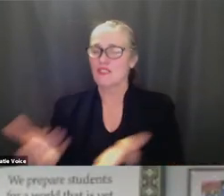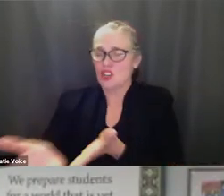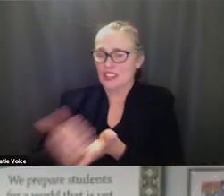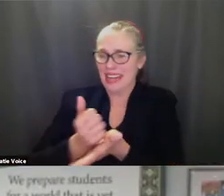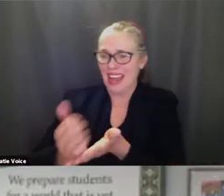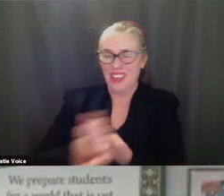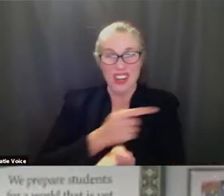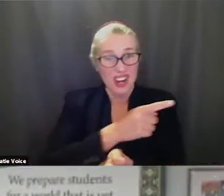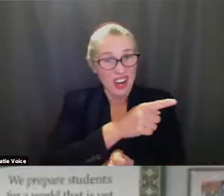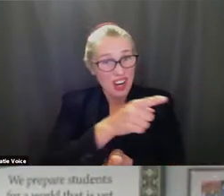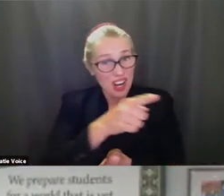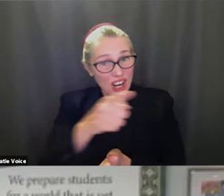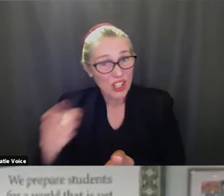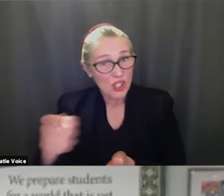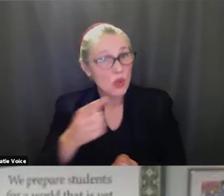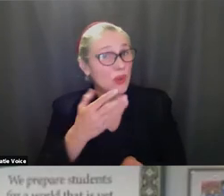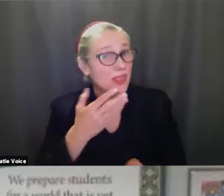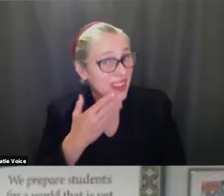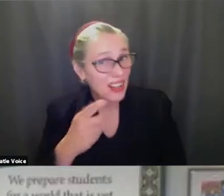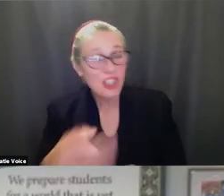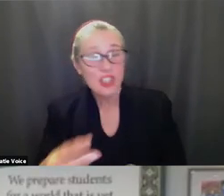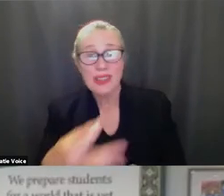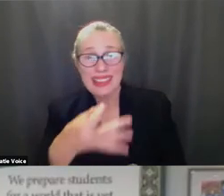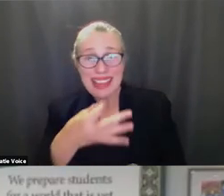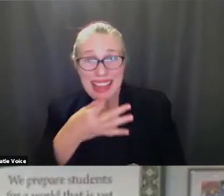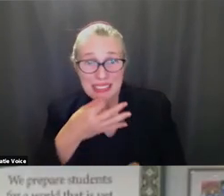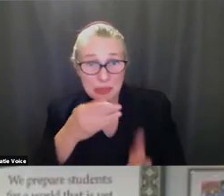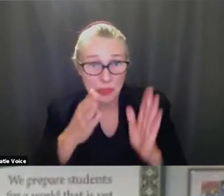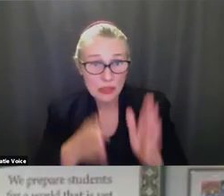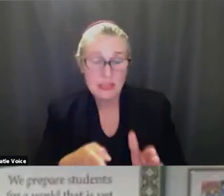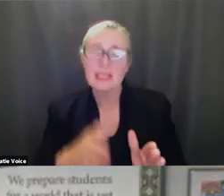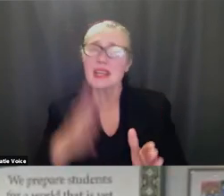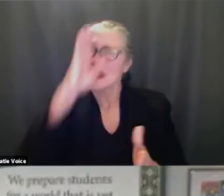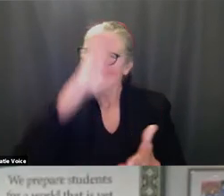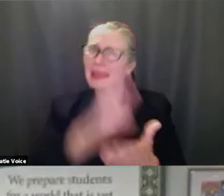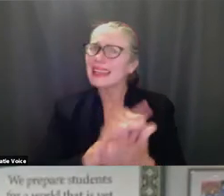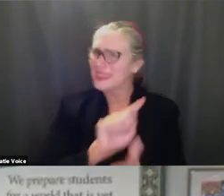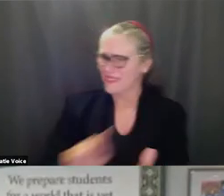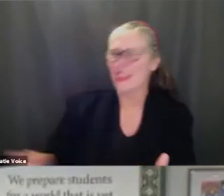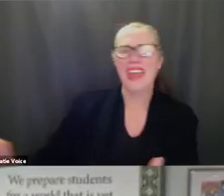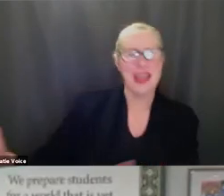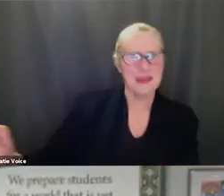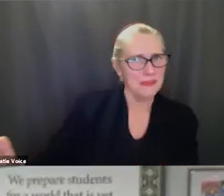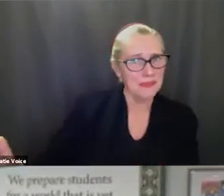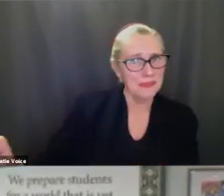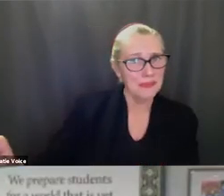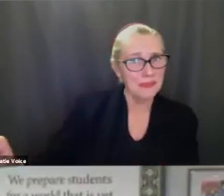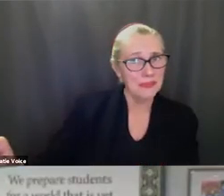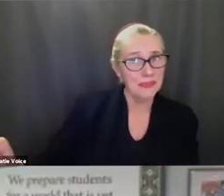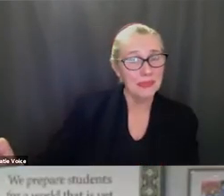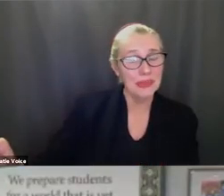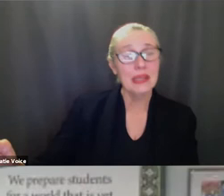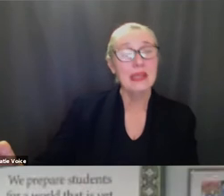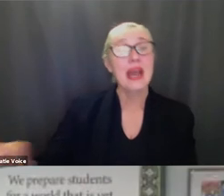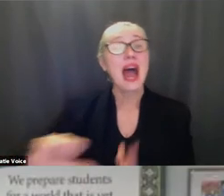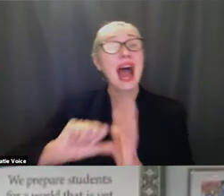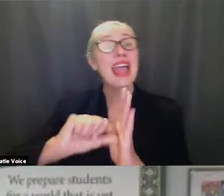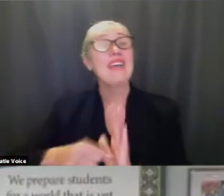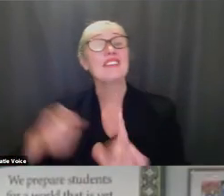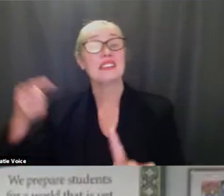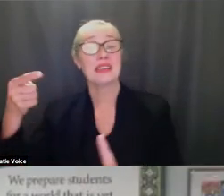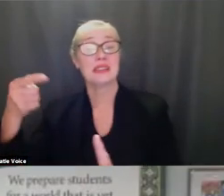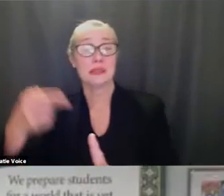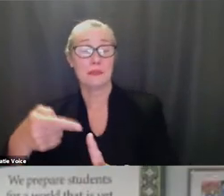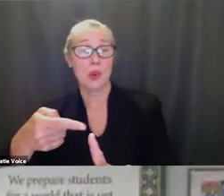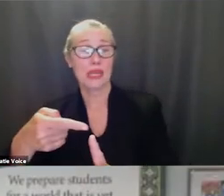of color are the experts so i ask you to believe them the point i would like to emphasize is